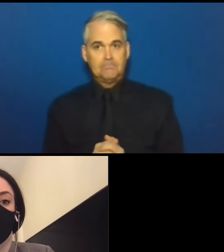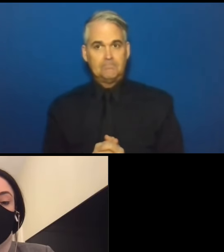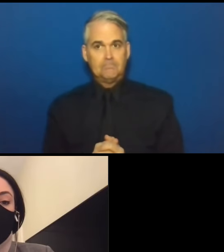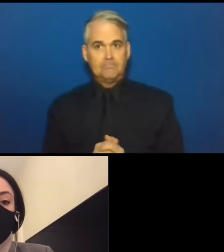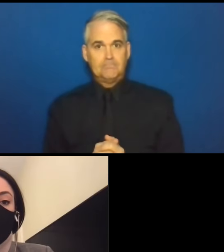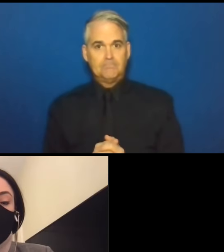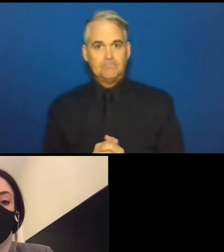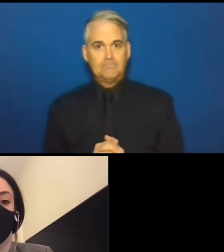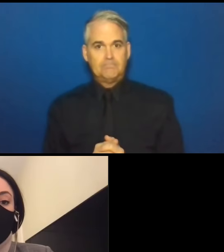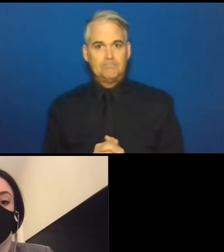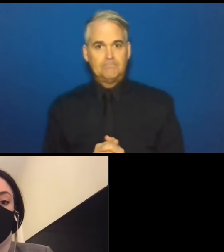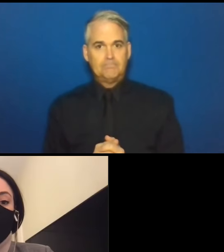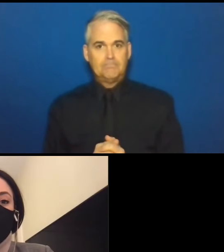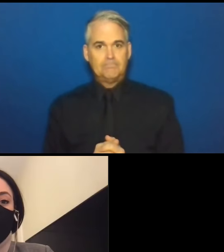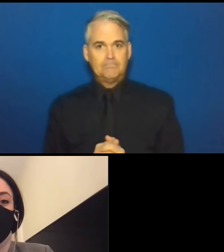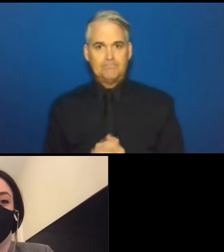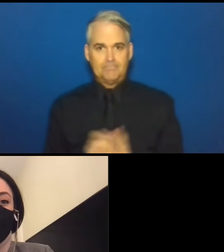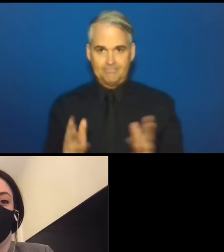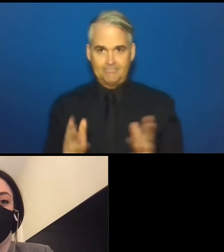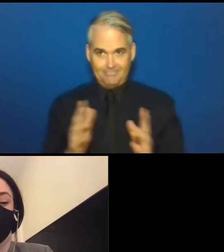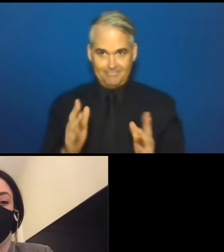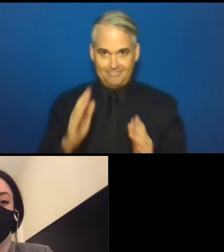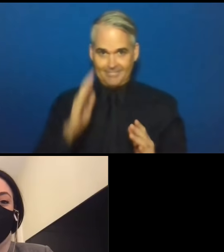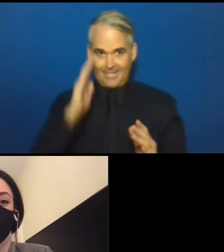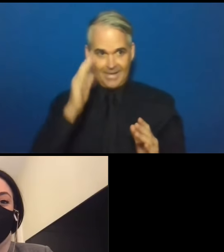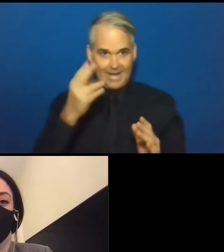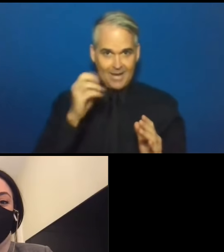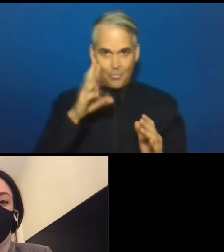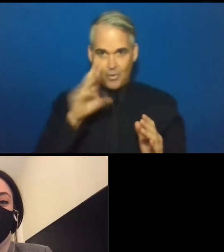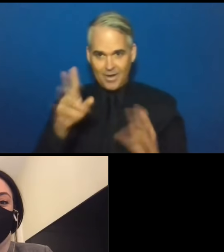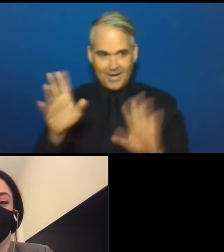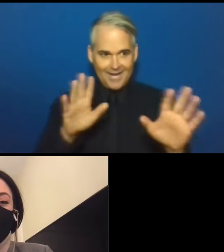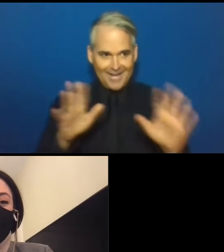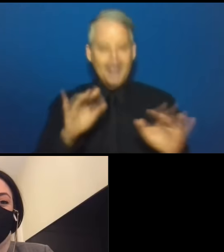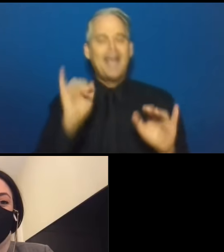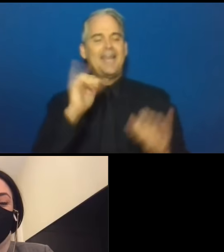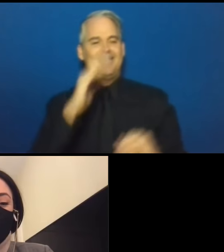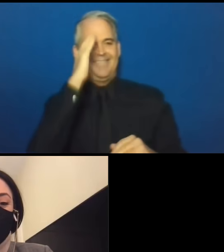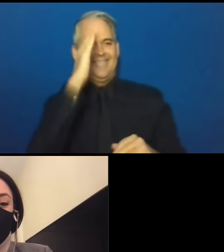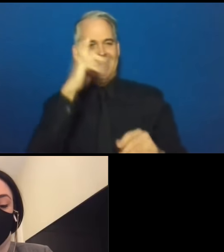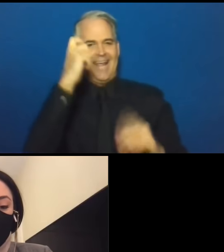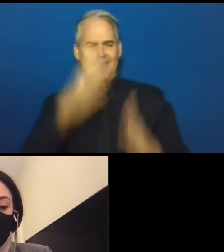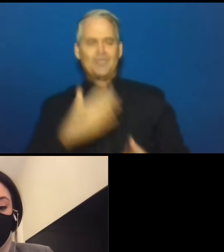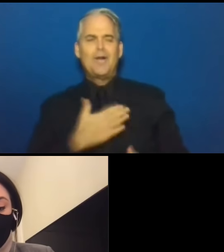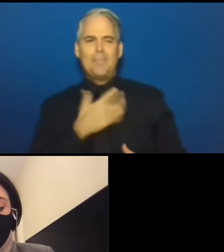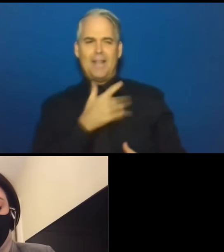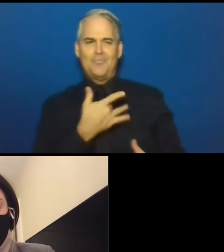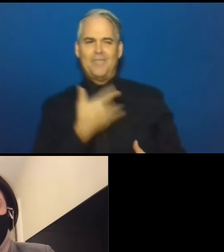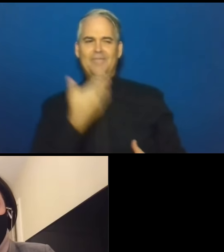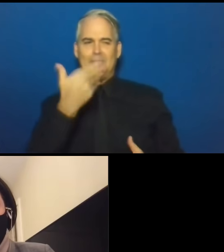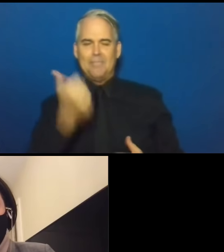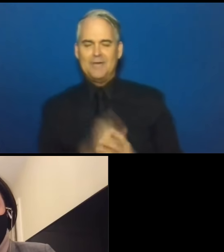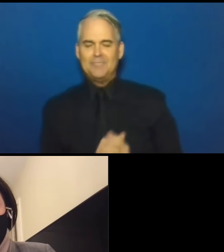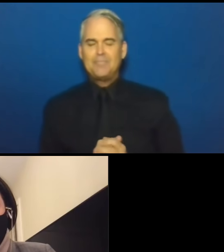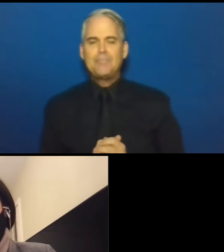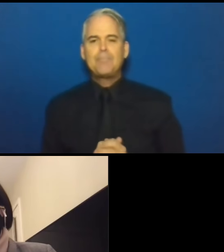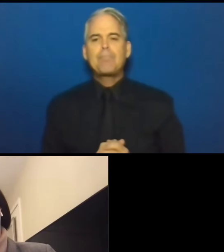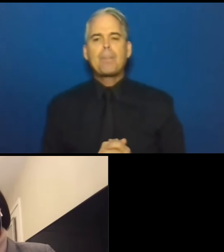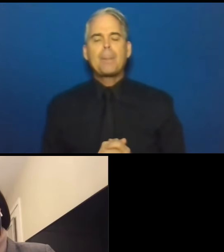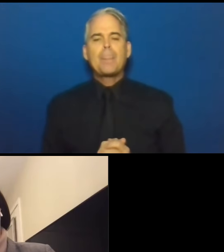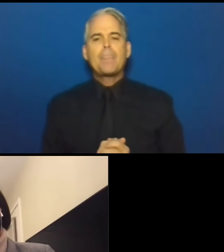Hey, Howard. There I am. How are you doing, Governor? Good. I hope you're better. I am, thank you. How do you enforce the